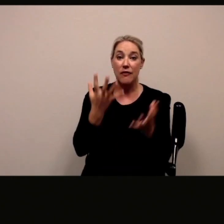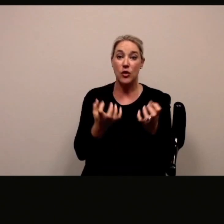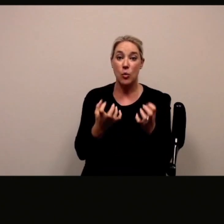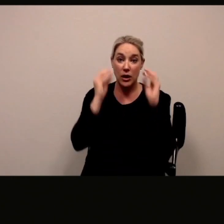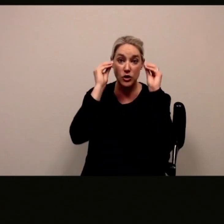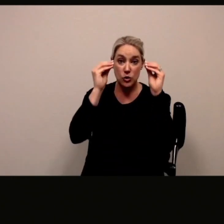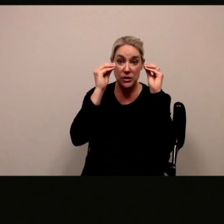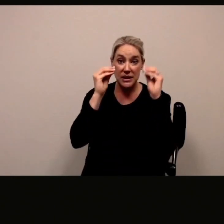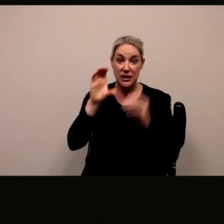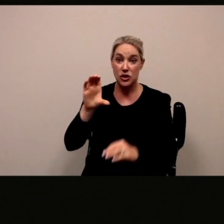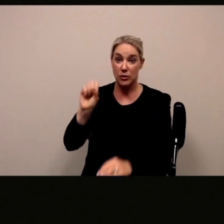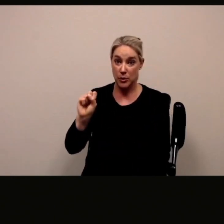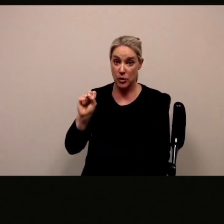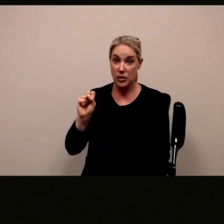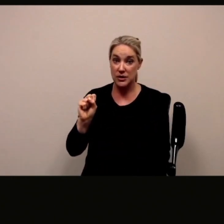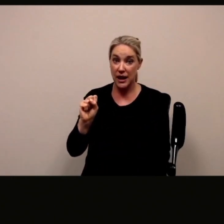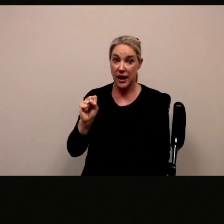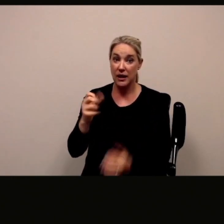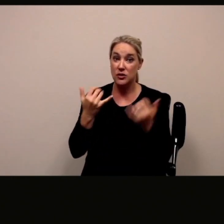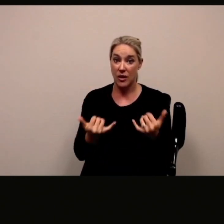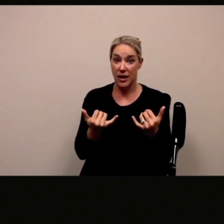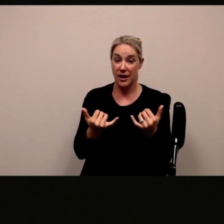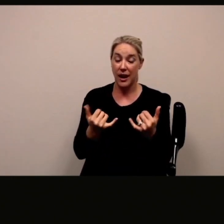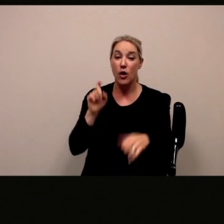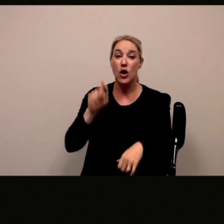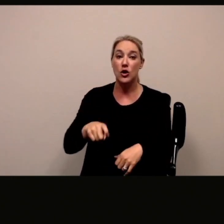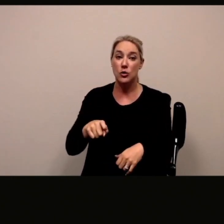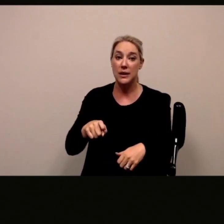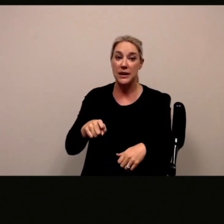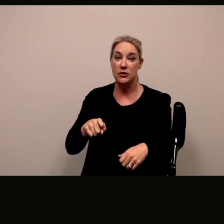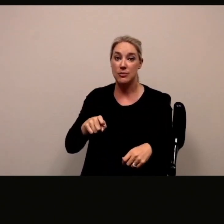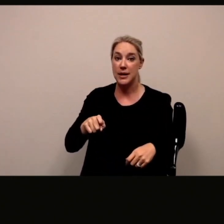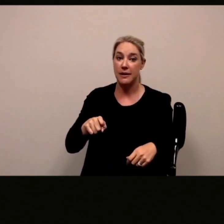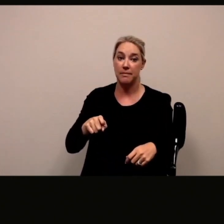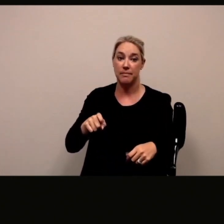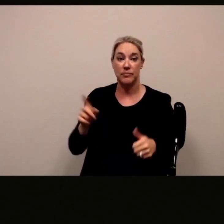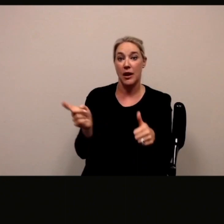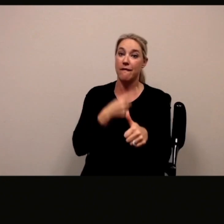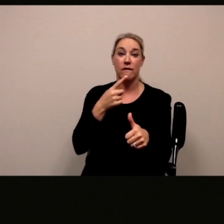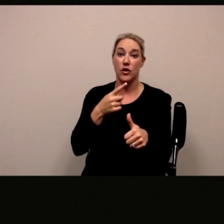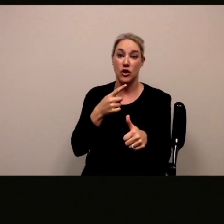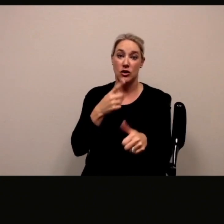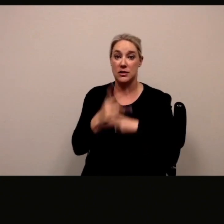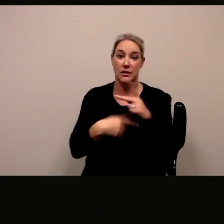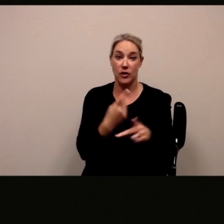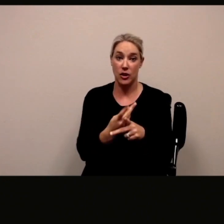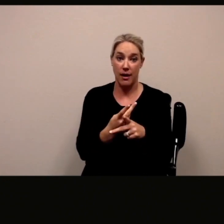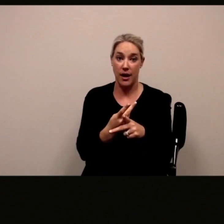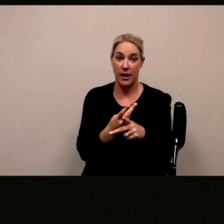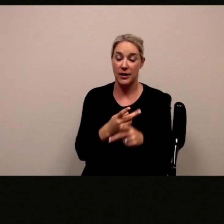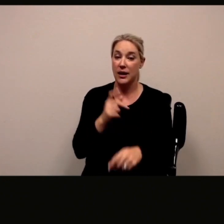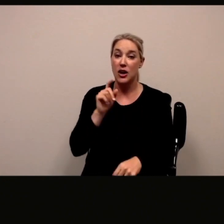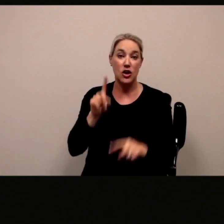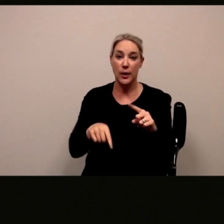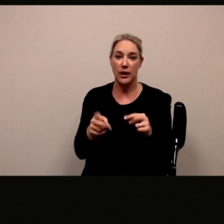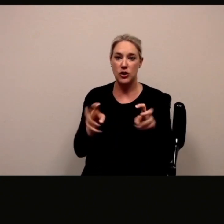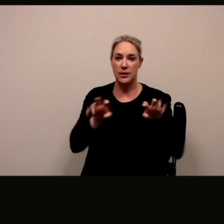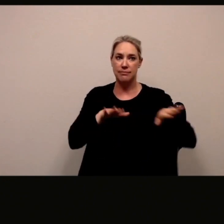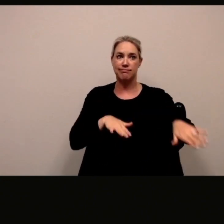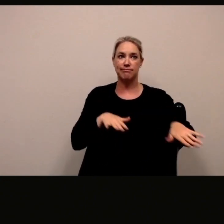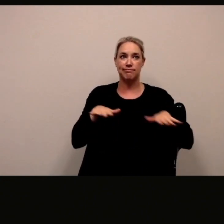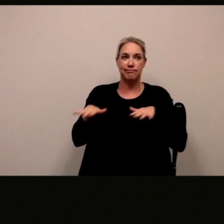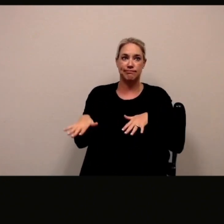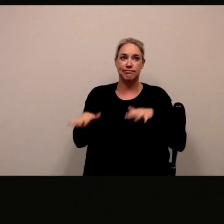now and going forward, you have to be a maverick. You can't sit there. You're not going to get the no one's going to